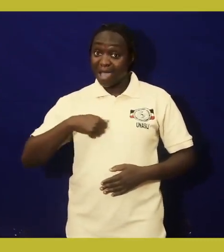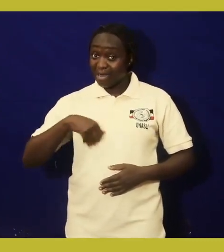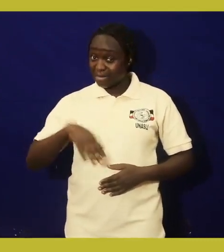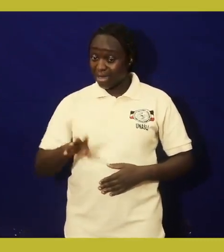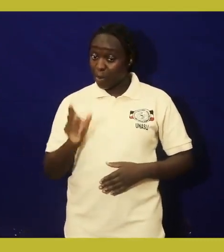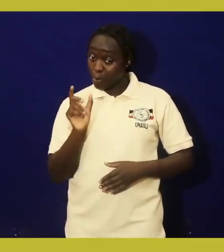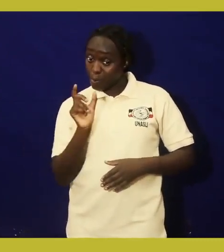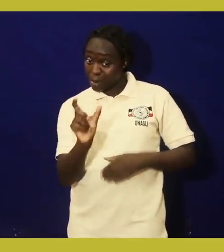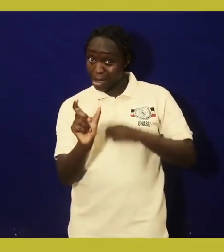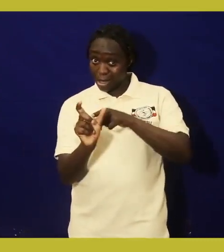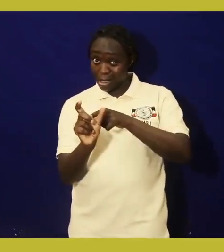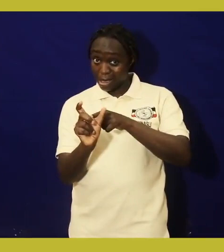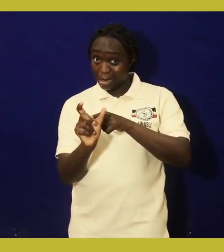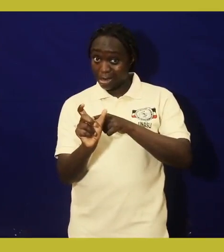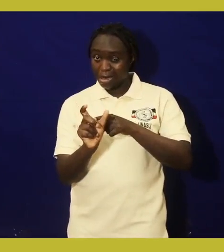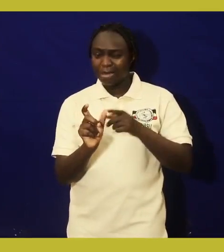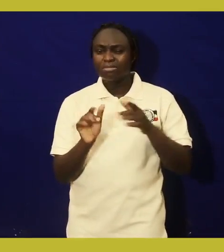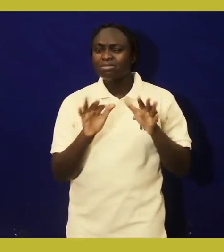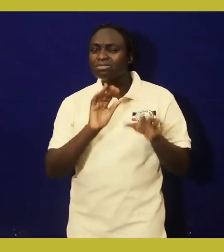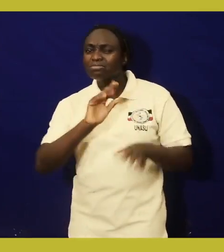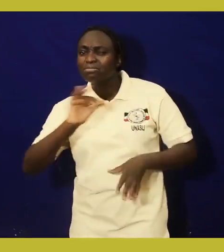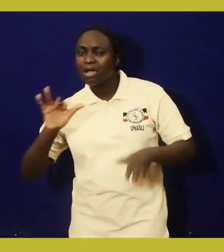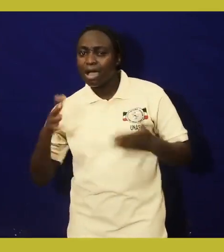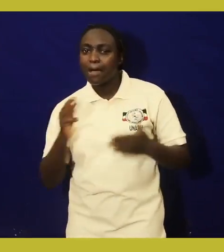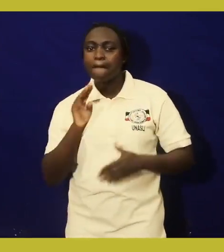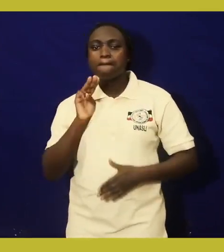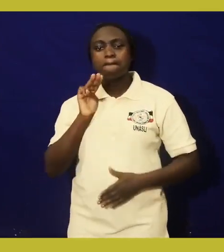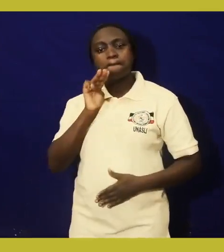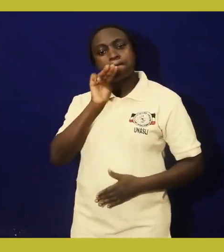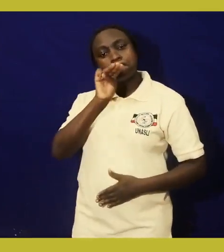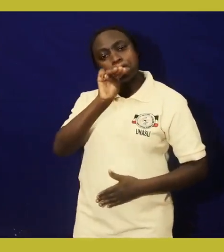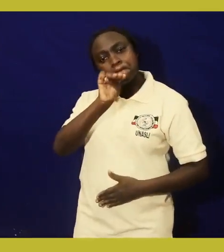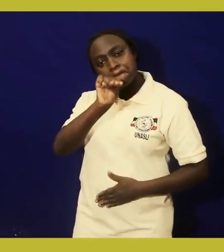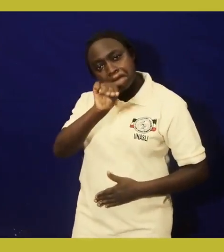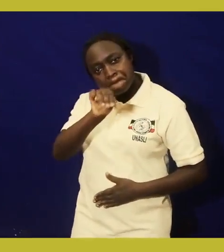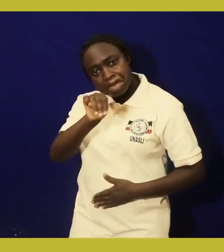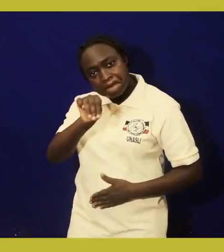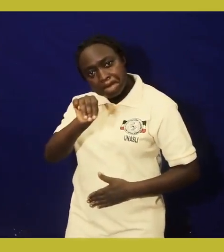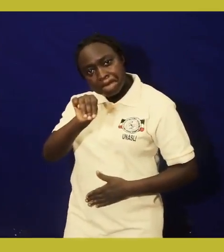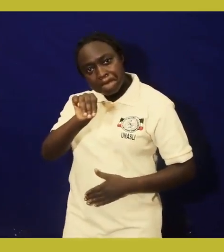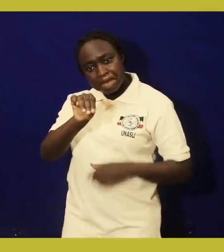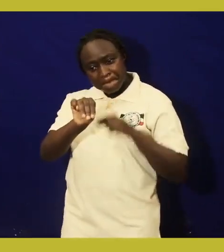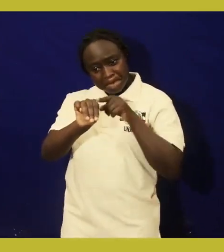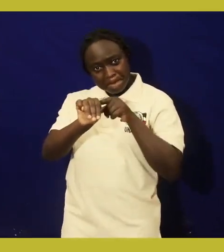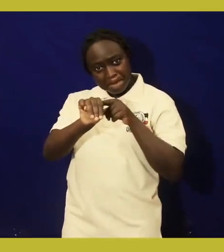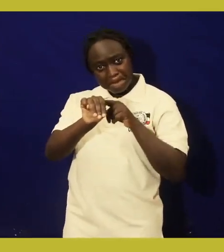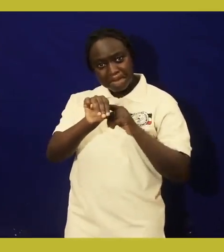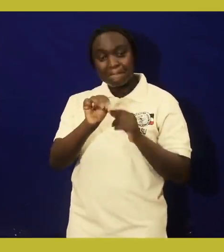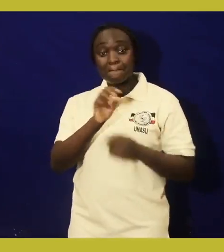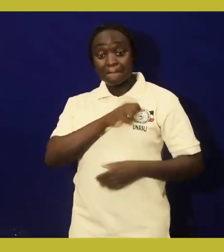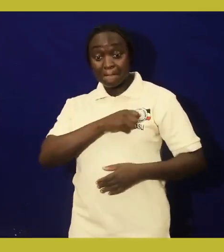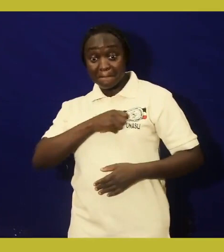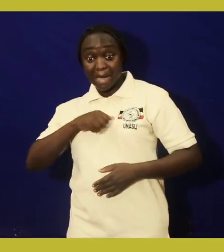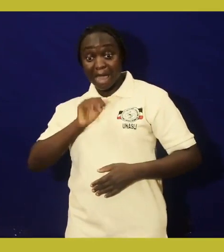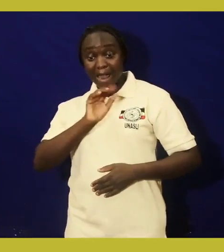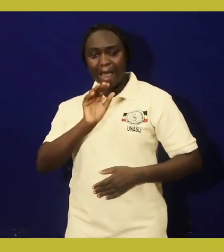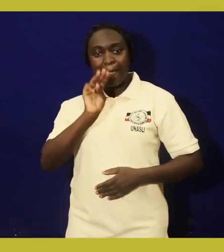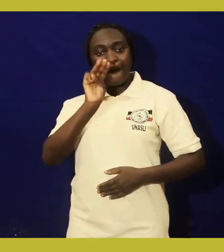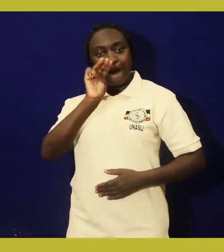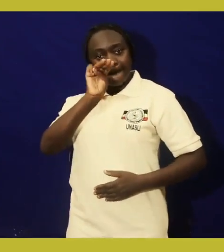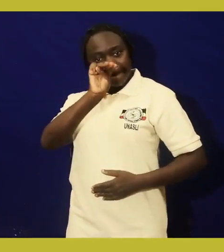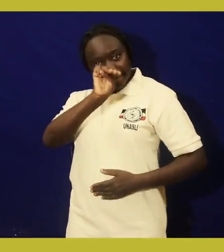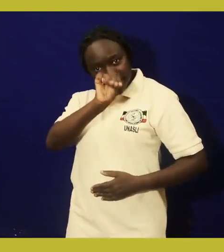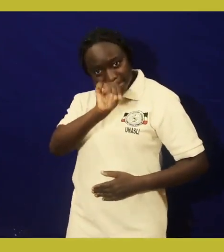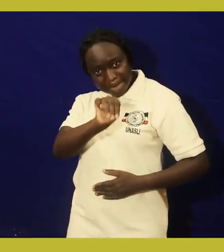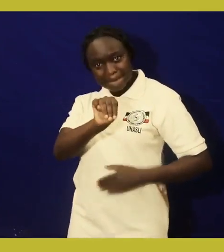Mother. Now that word mother begins with m, which is letter M. So